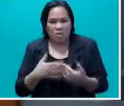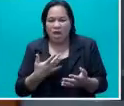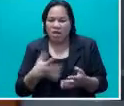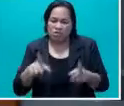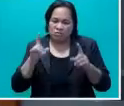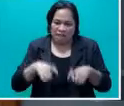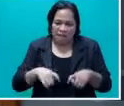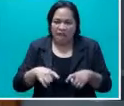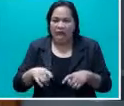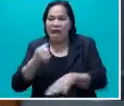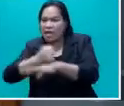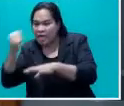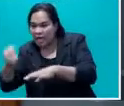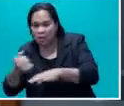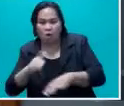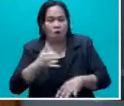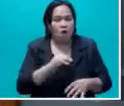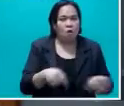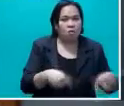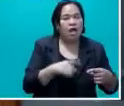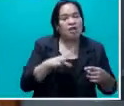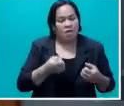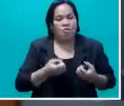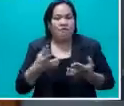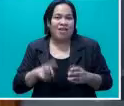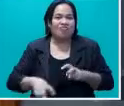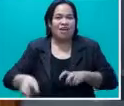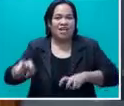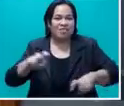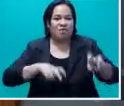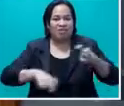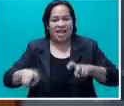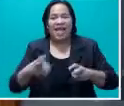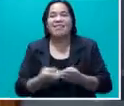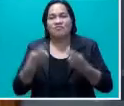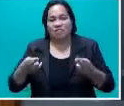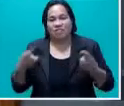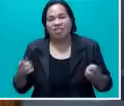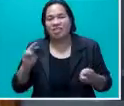the opposition, they all provided with the transport and the necessary resources.